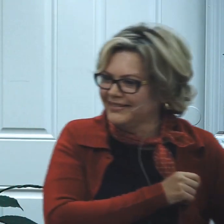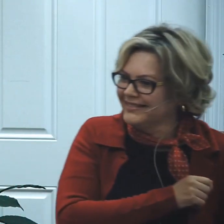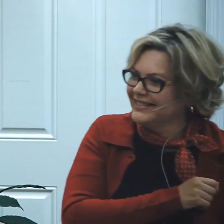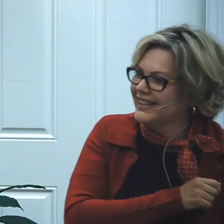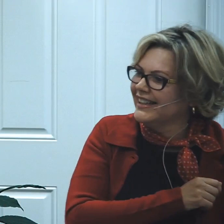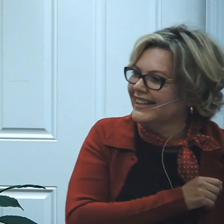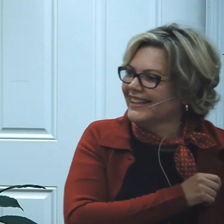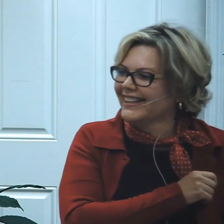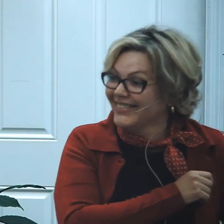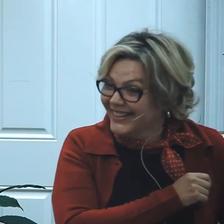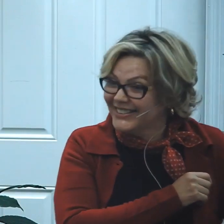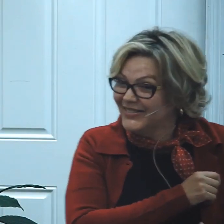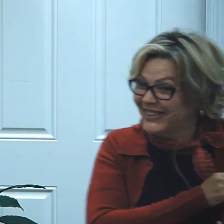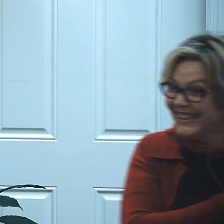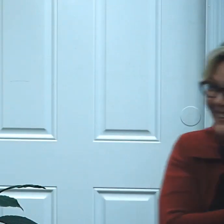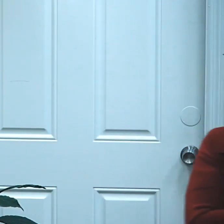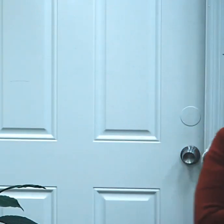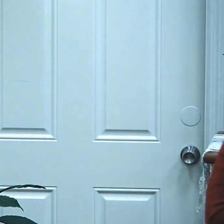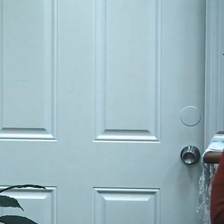look there.